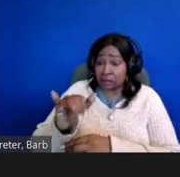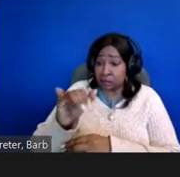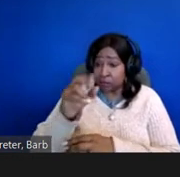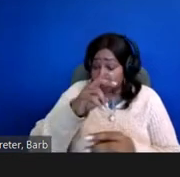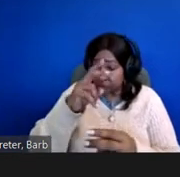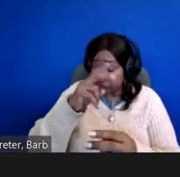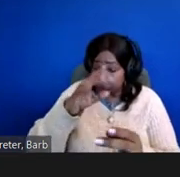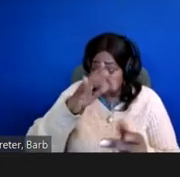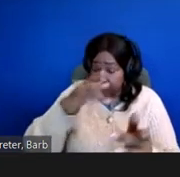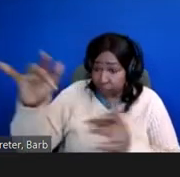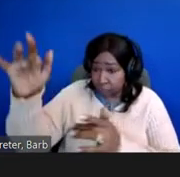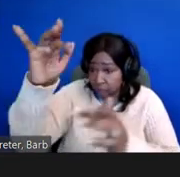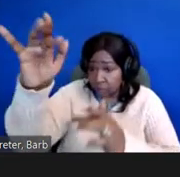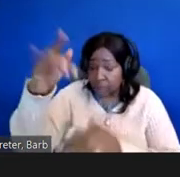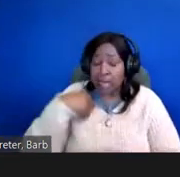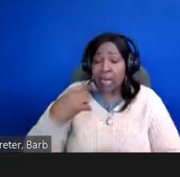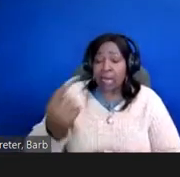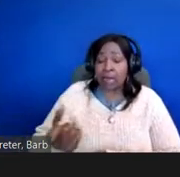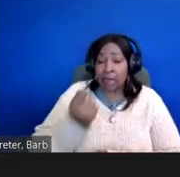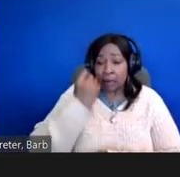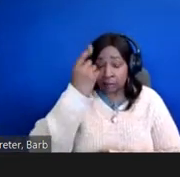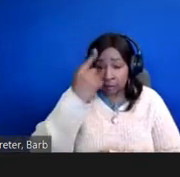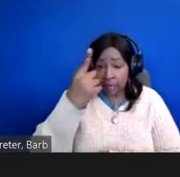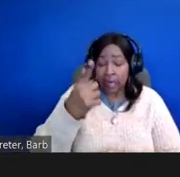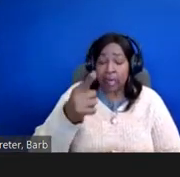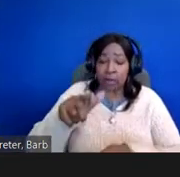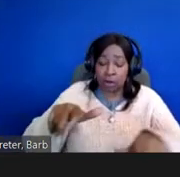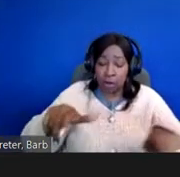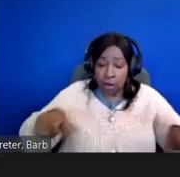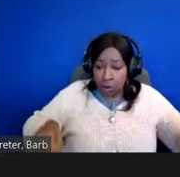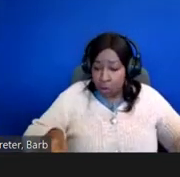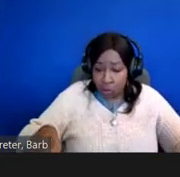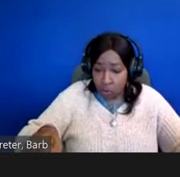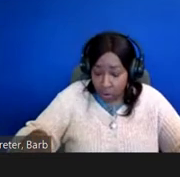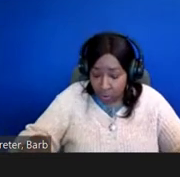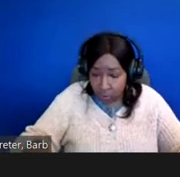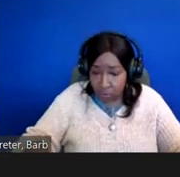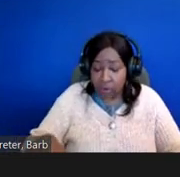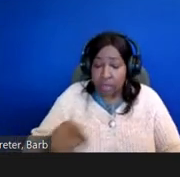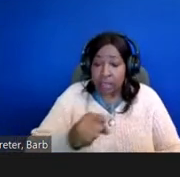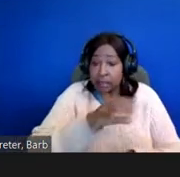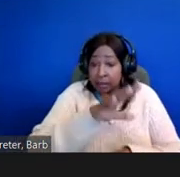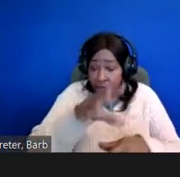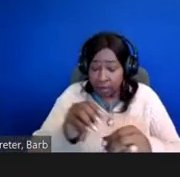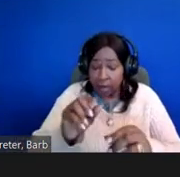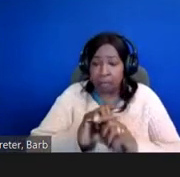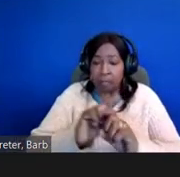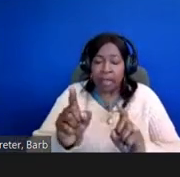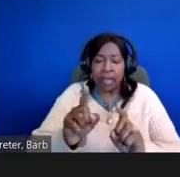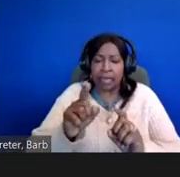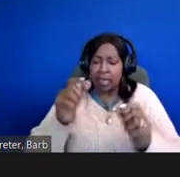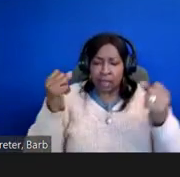all involved, including myself, but drivers pay no attention, even with people